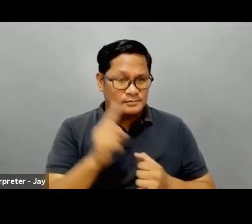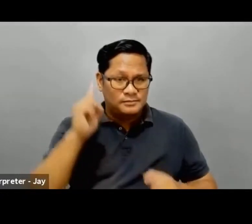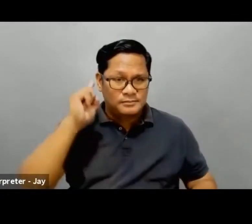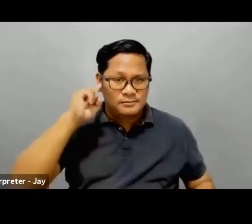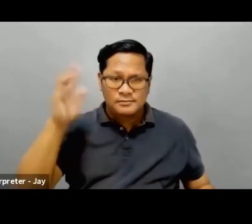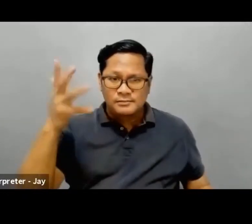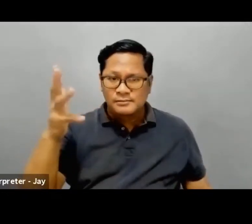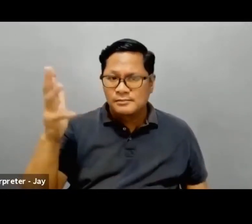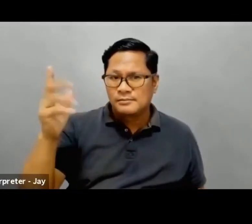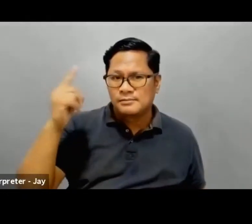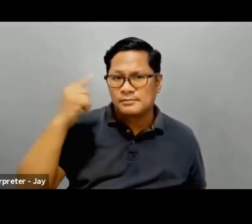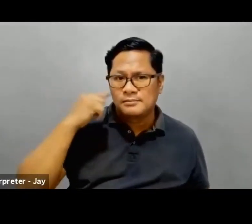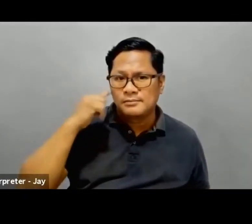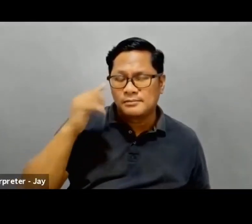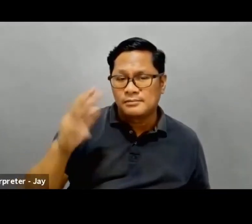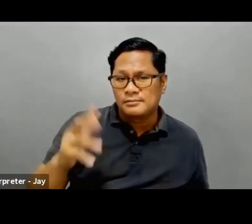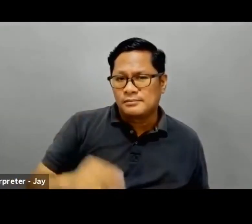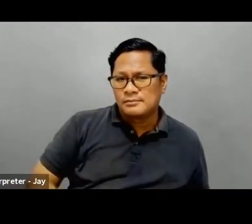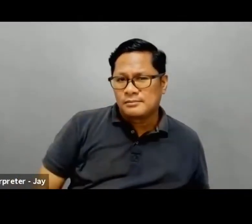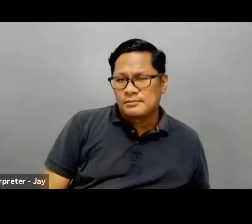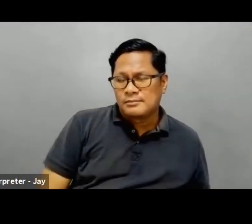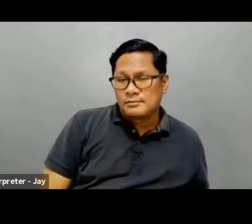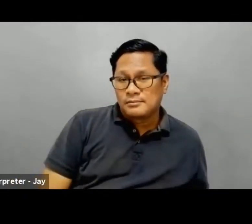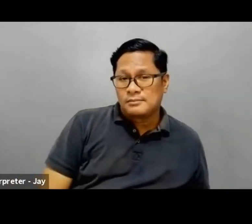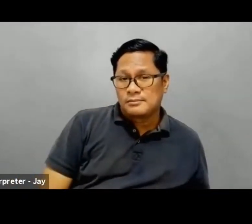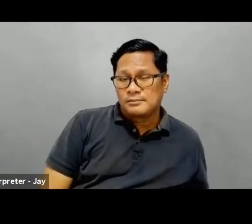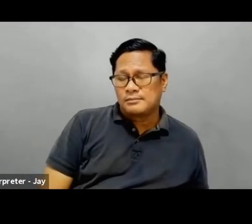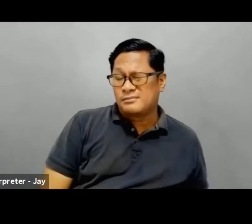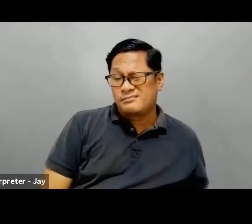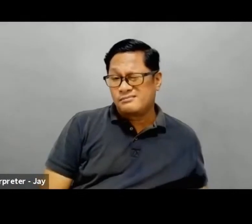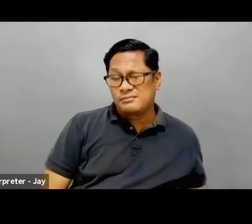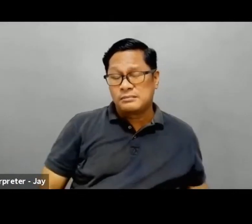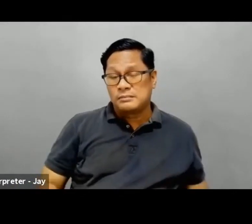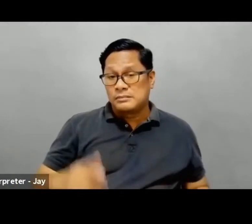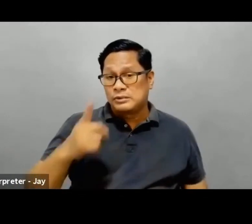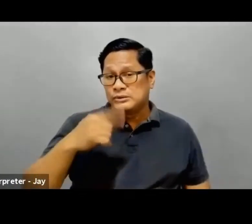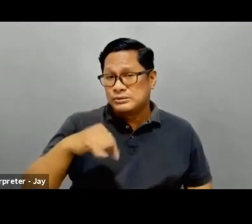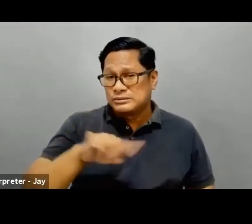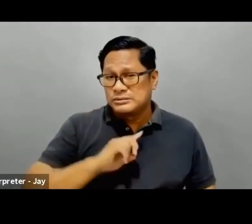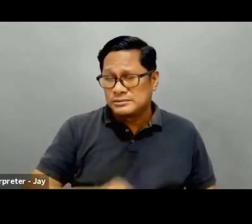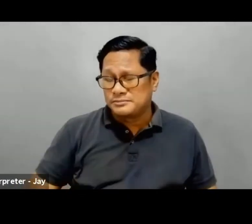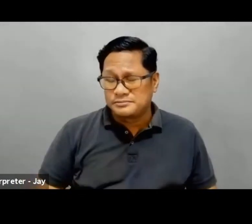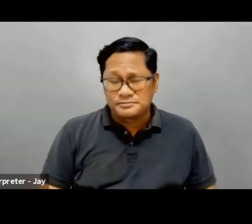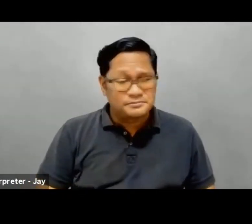Pakiulit nga. Yung sa atin,